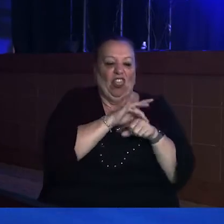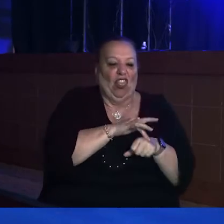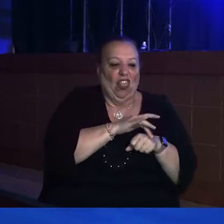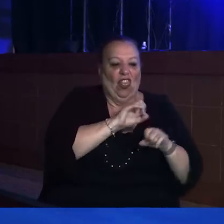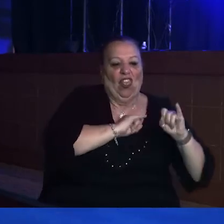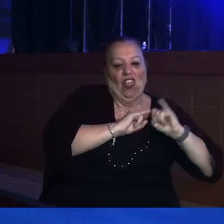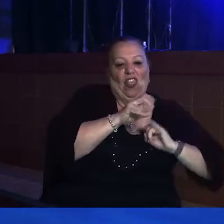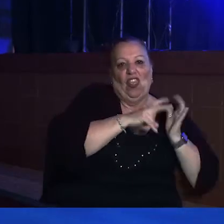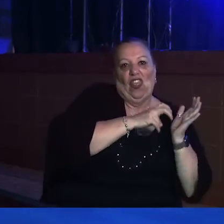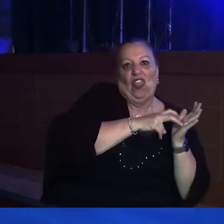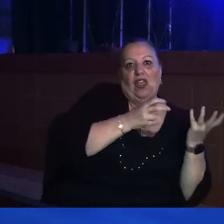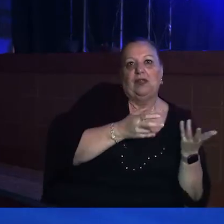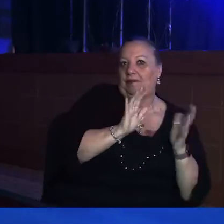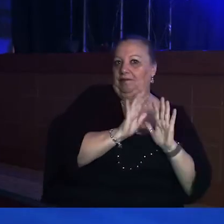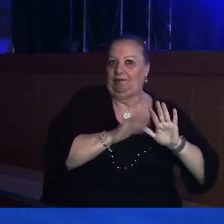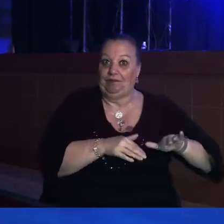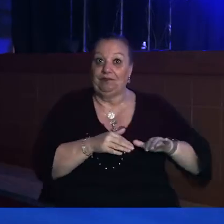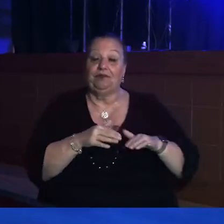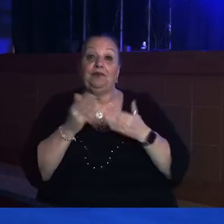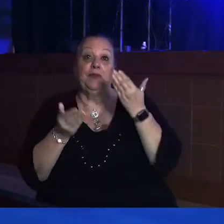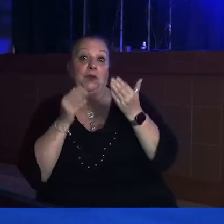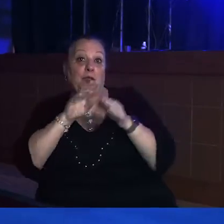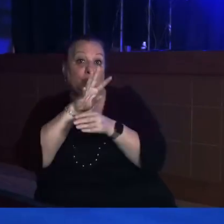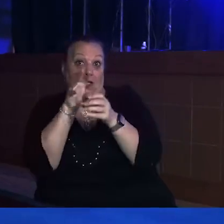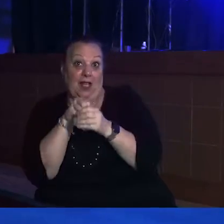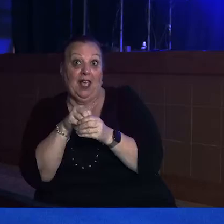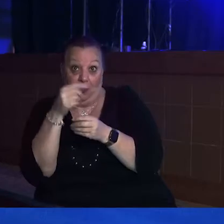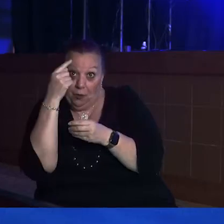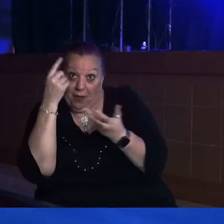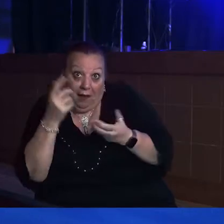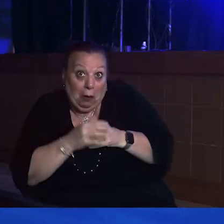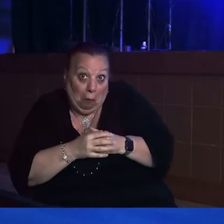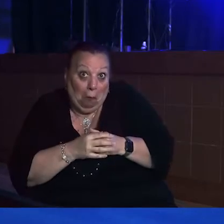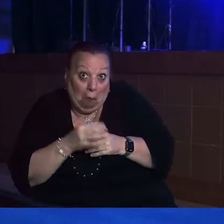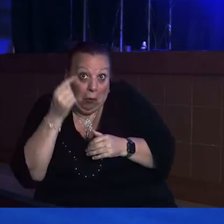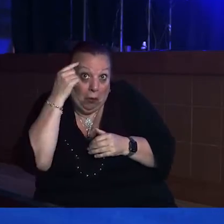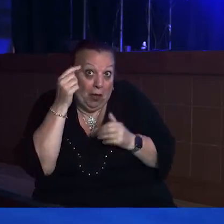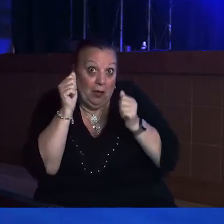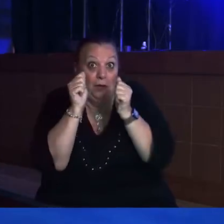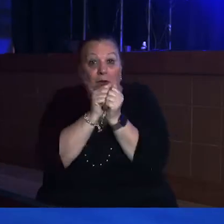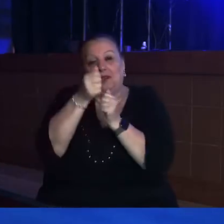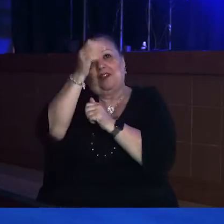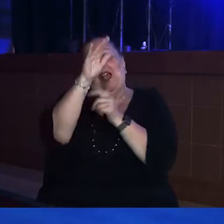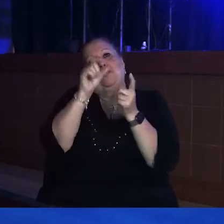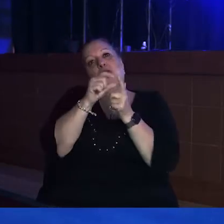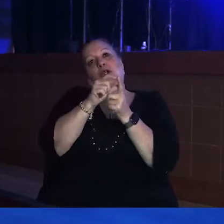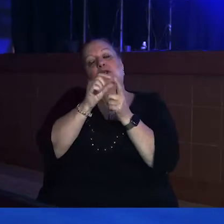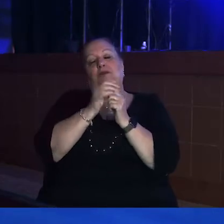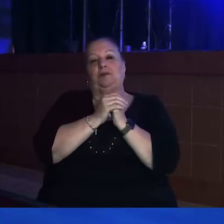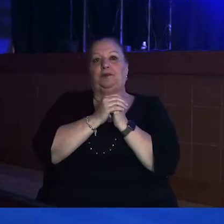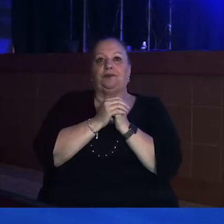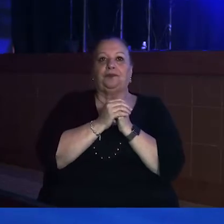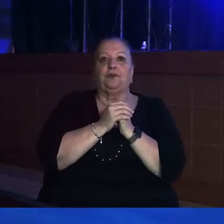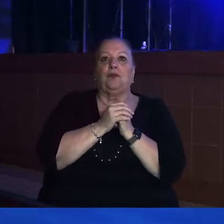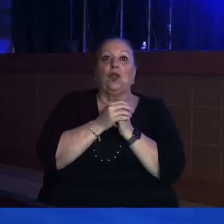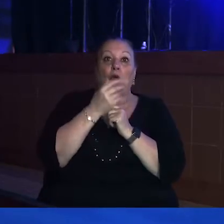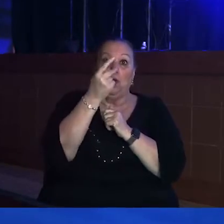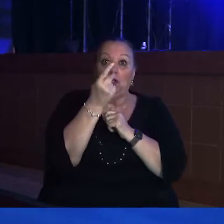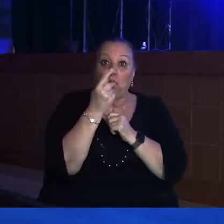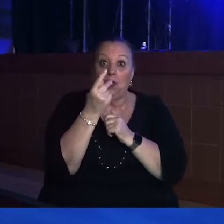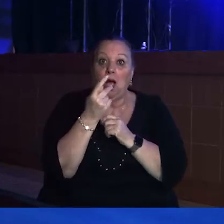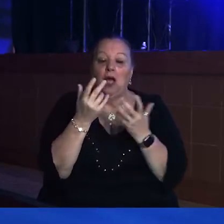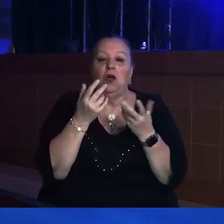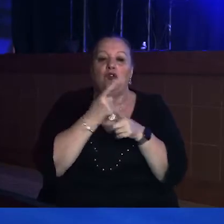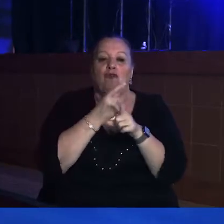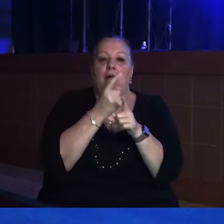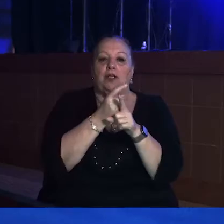So maybe we should engage, you think? You think with God's word? When you and I, when we regularly and consistently